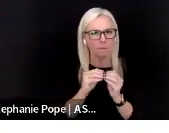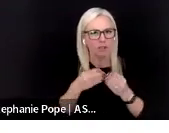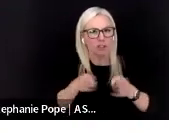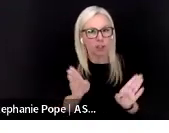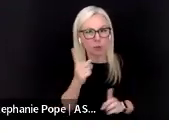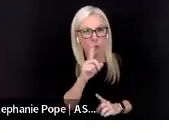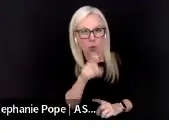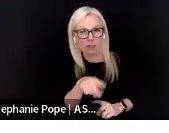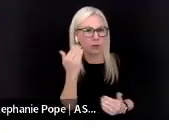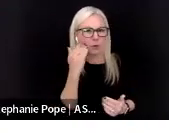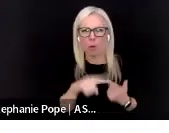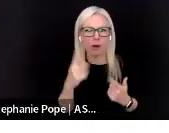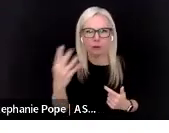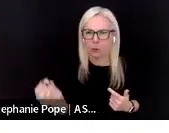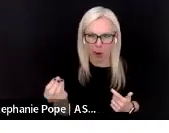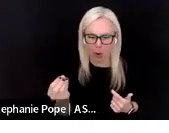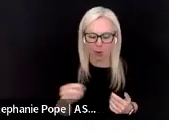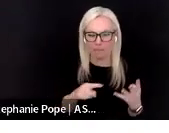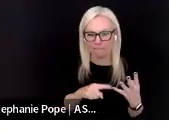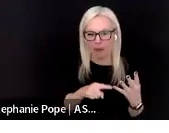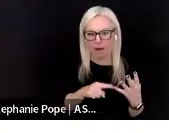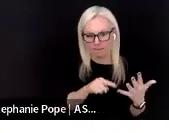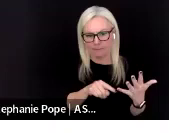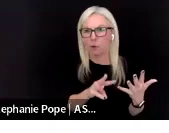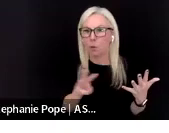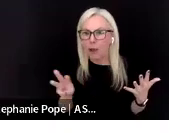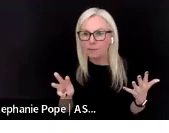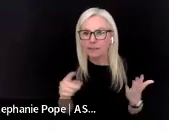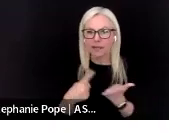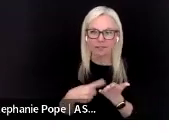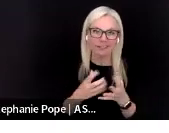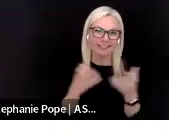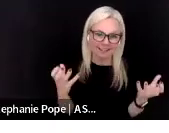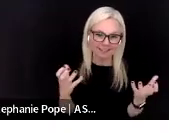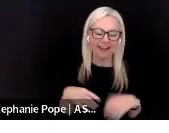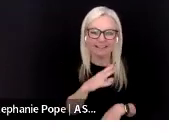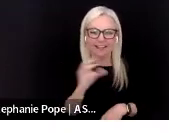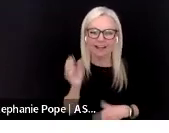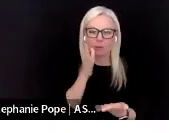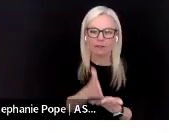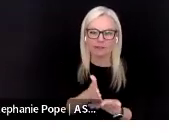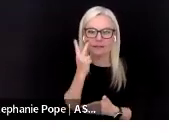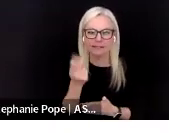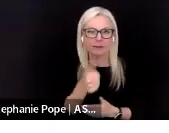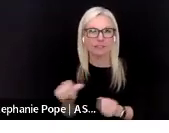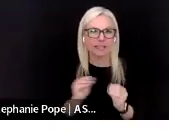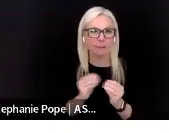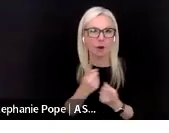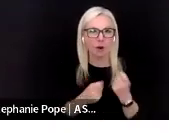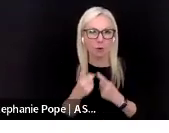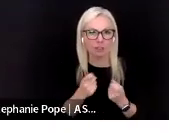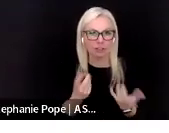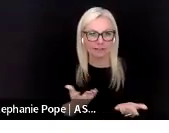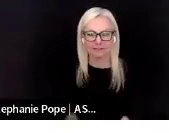aren't sure where that should be directed. At the bottom is our website, which we've talked about quite a bit. And then I'll stop and see if there are additional questions.